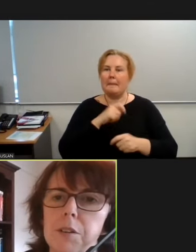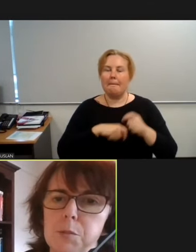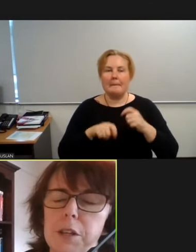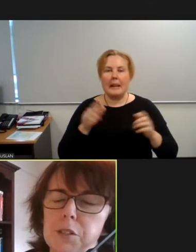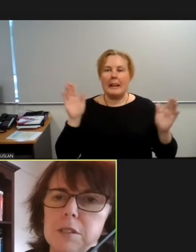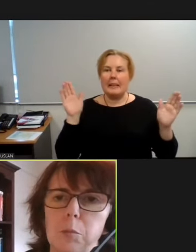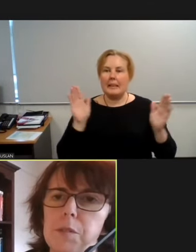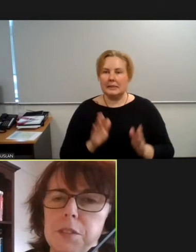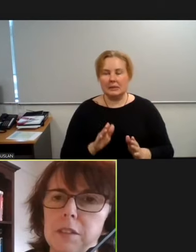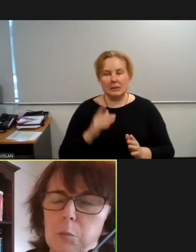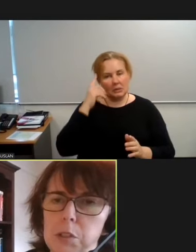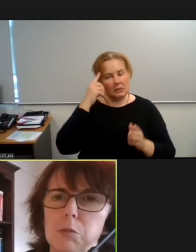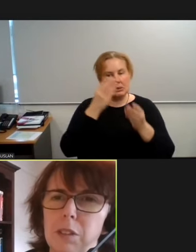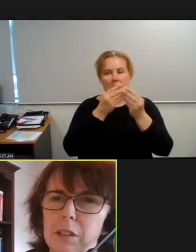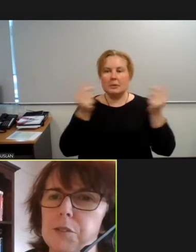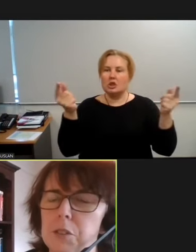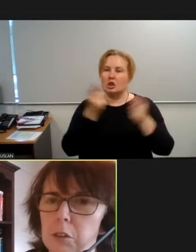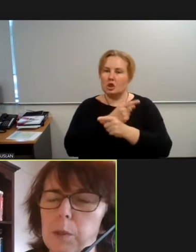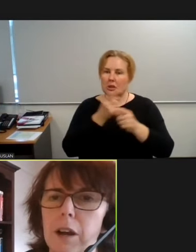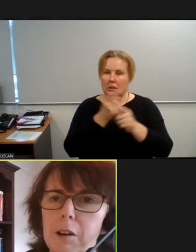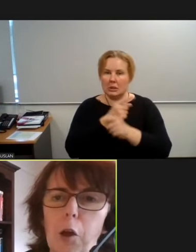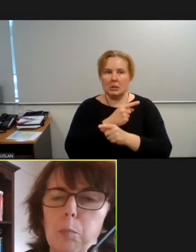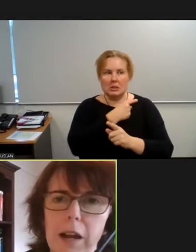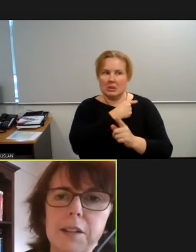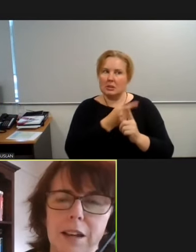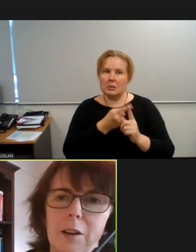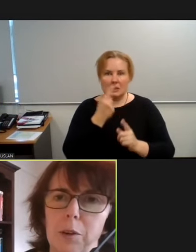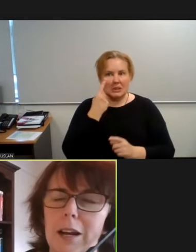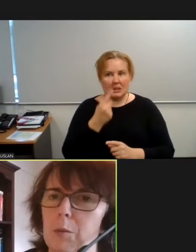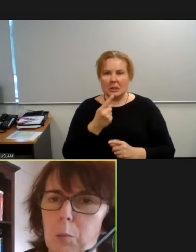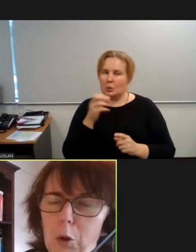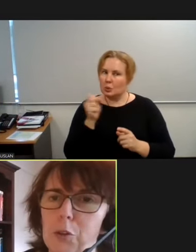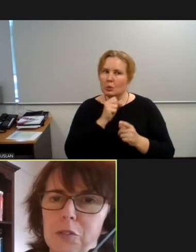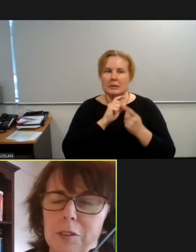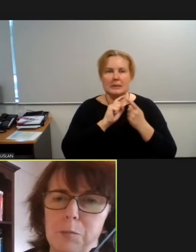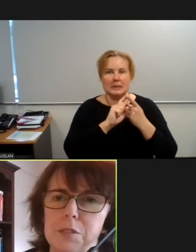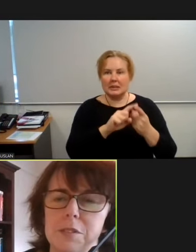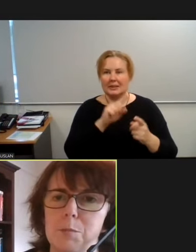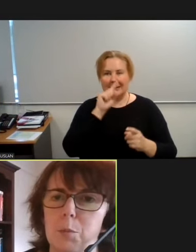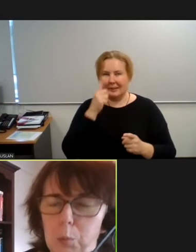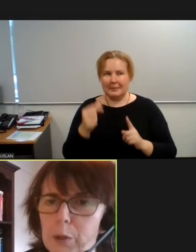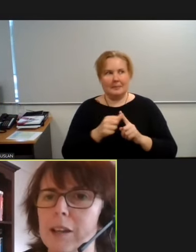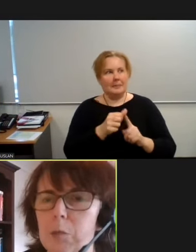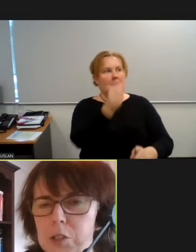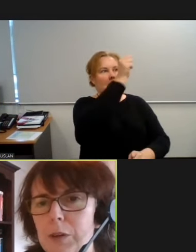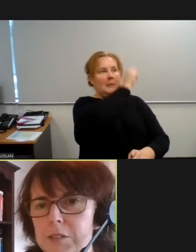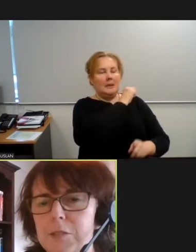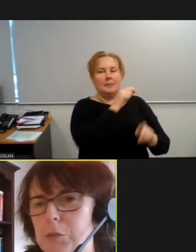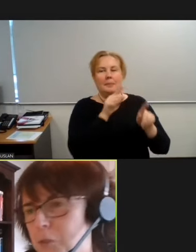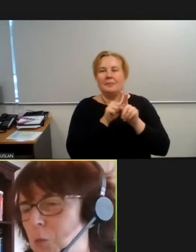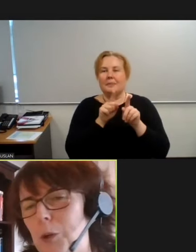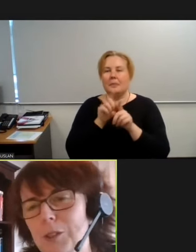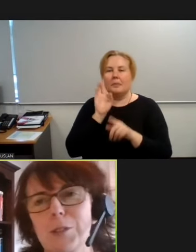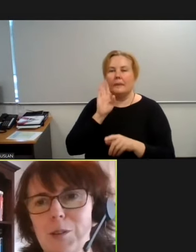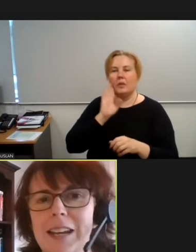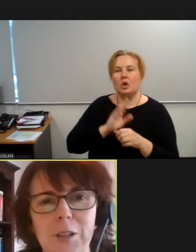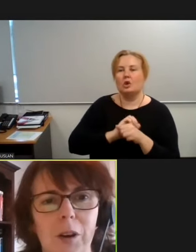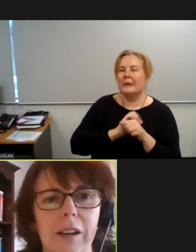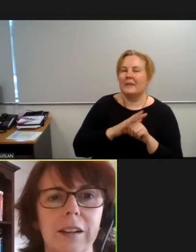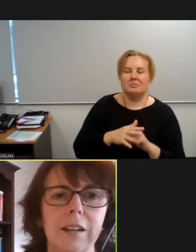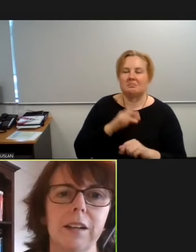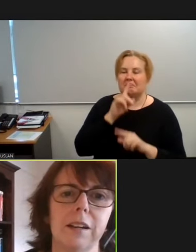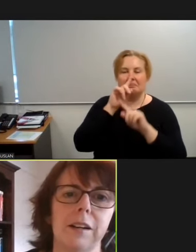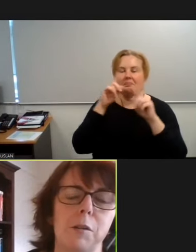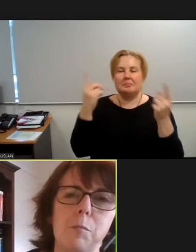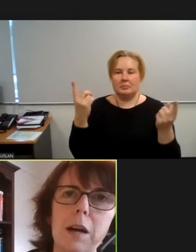I think there are some changes that we've seen that we should really continue. We can't go back to how it was. The systems weren't working, which is part of the reform work that we're doing